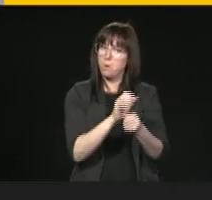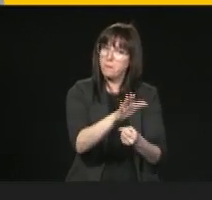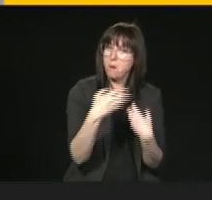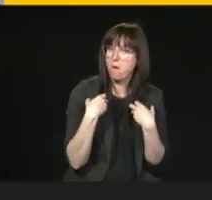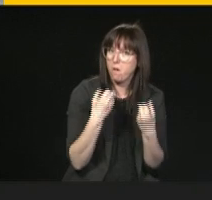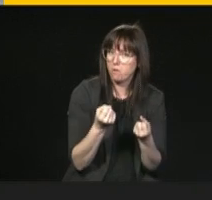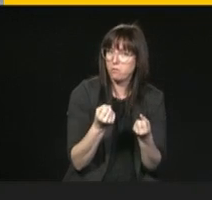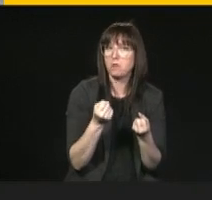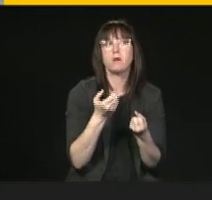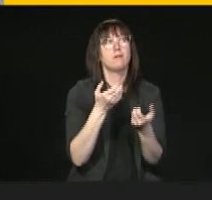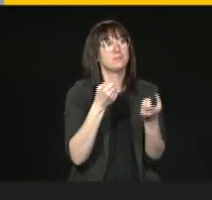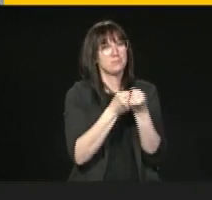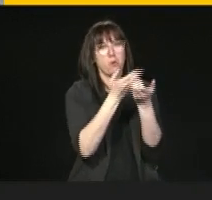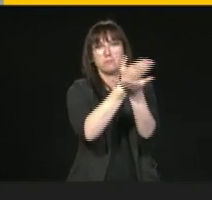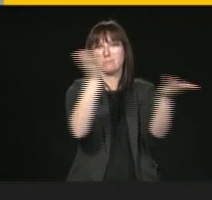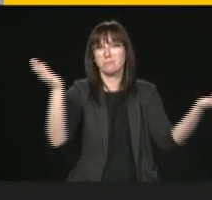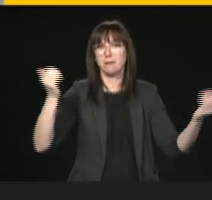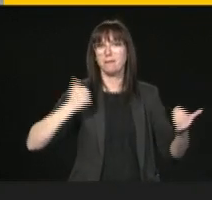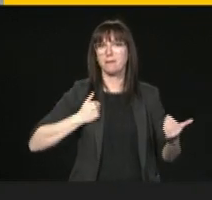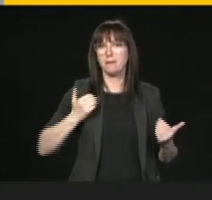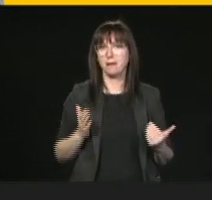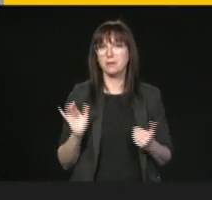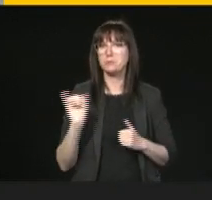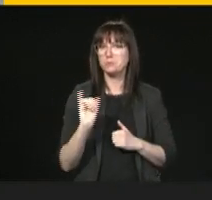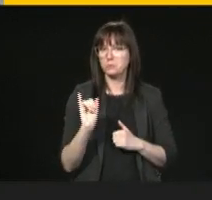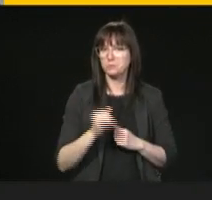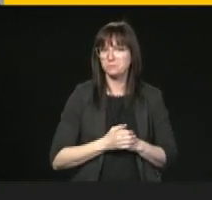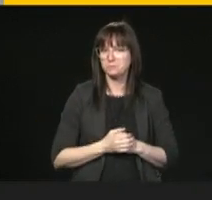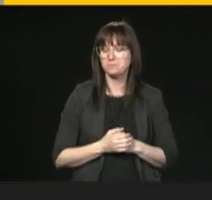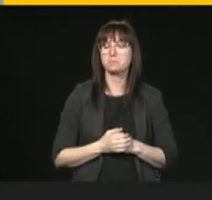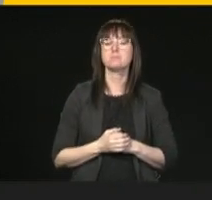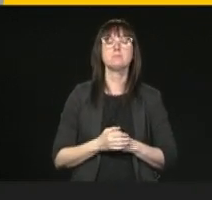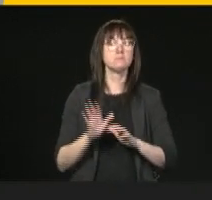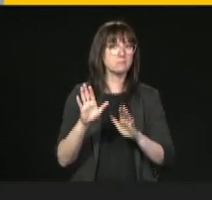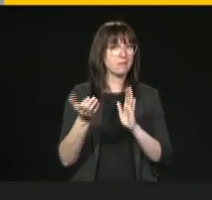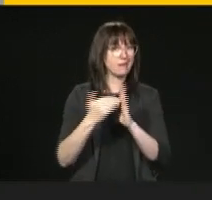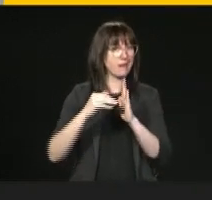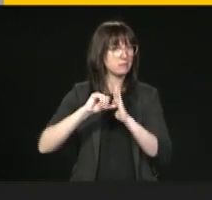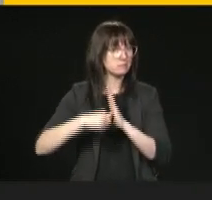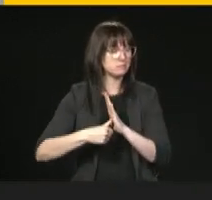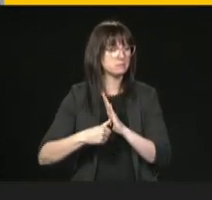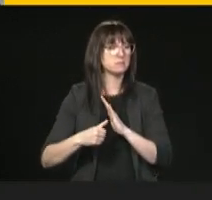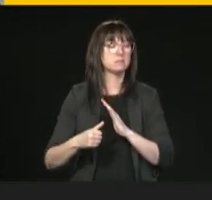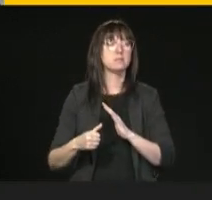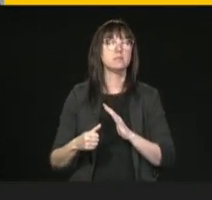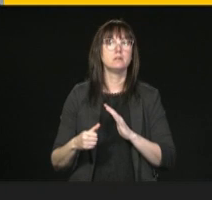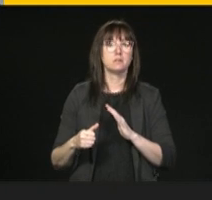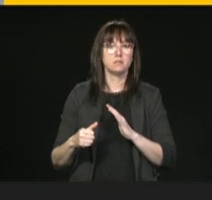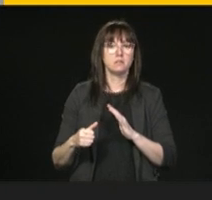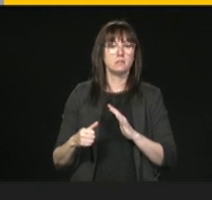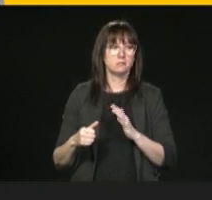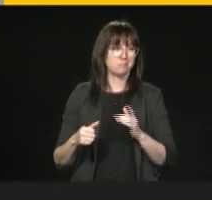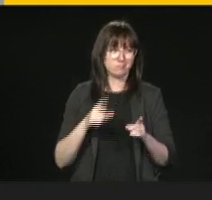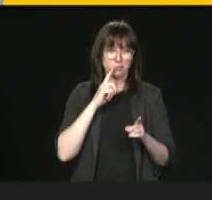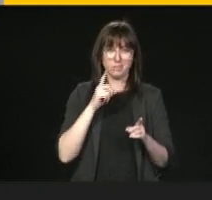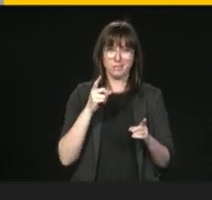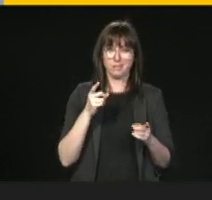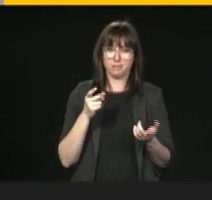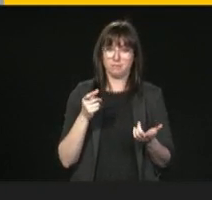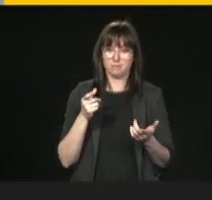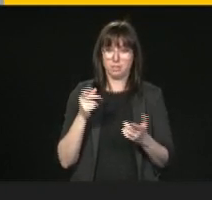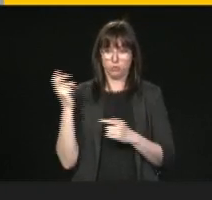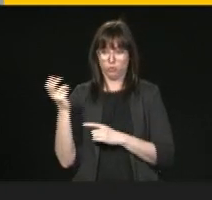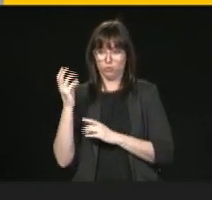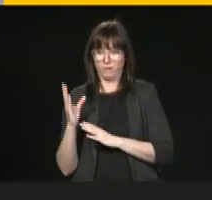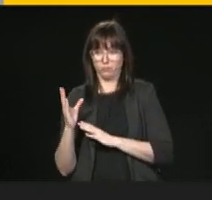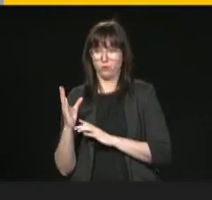here in Canada. I would remind people also that it's in everyone's best interest, including the traveler, to declare if you're not feeling well at the